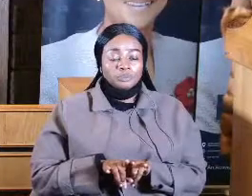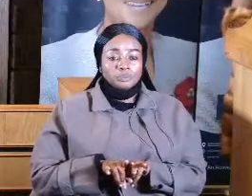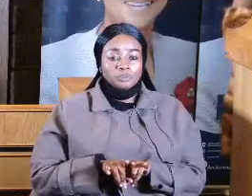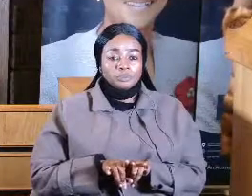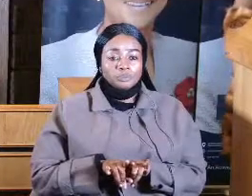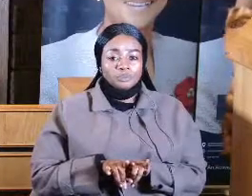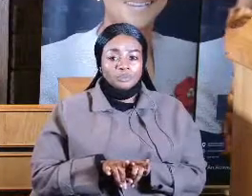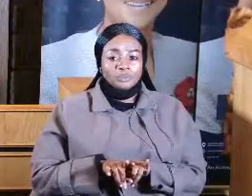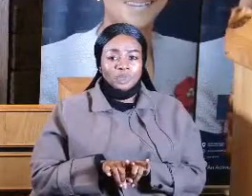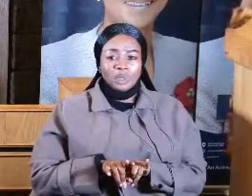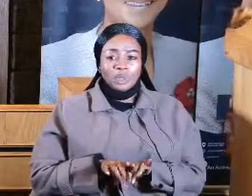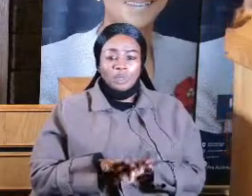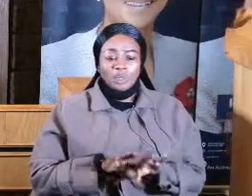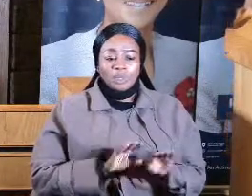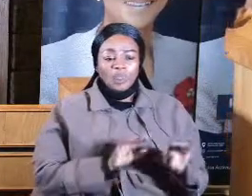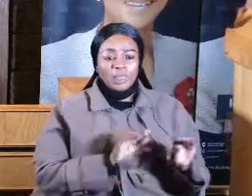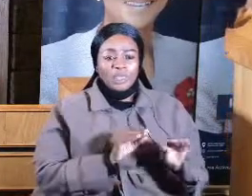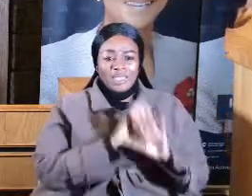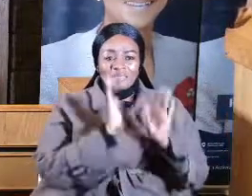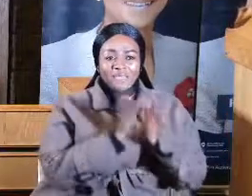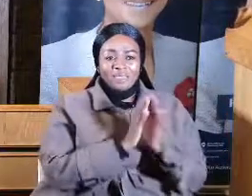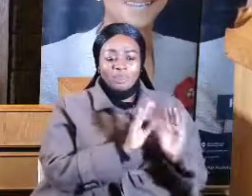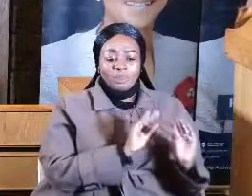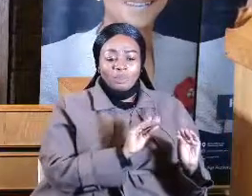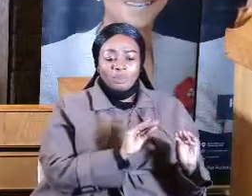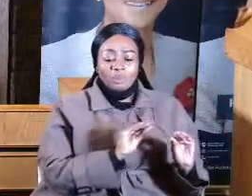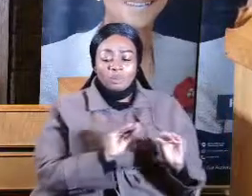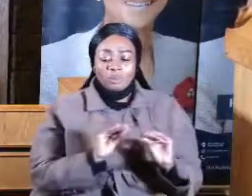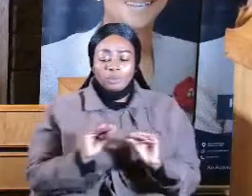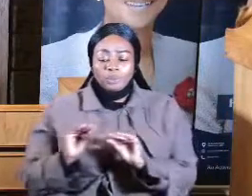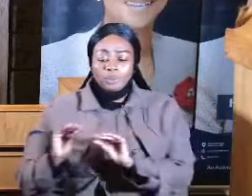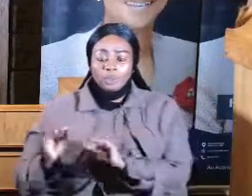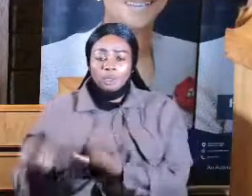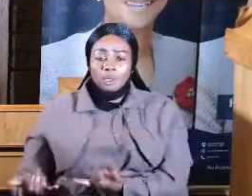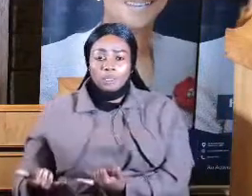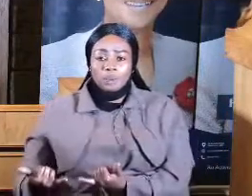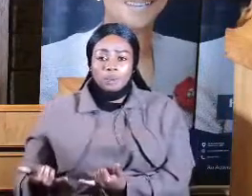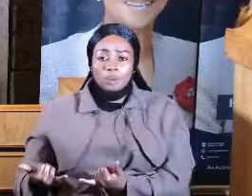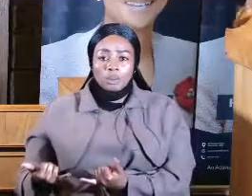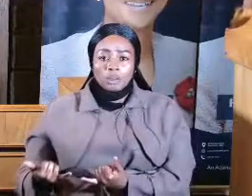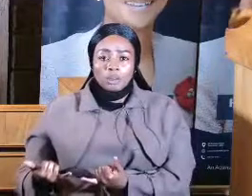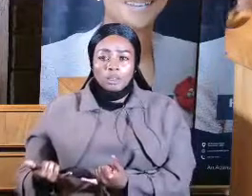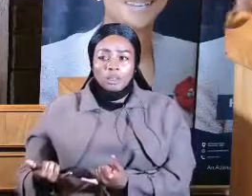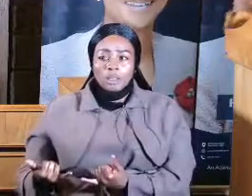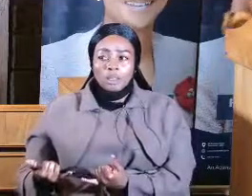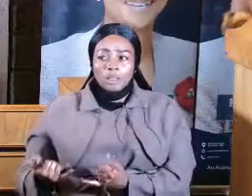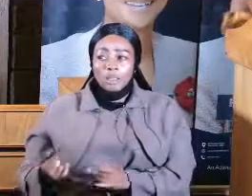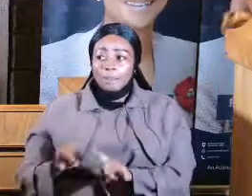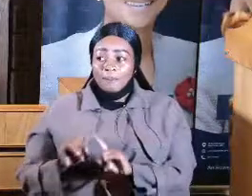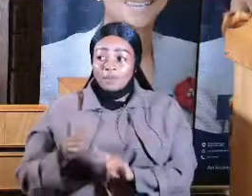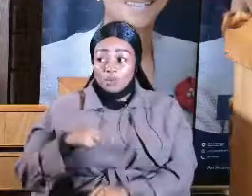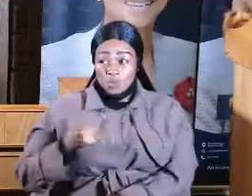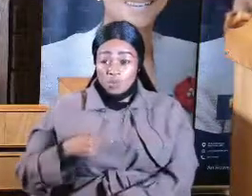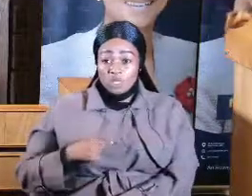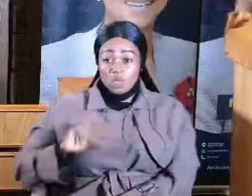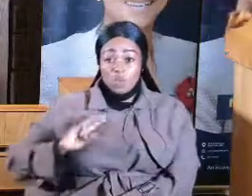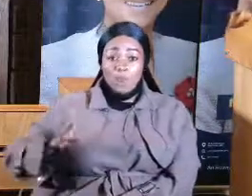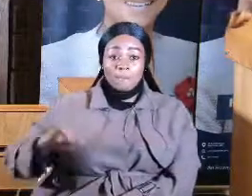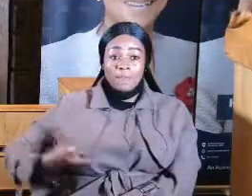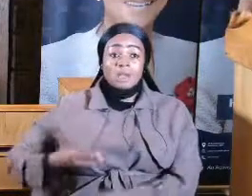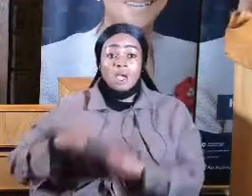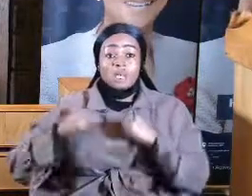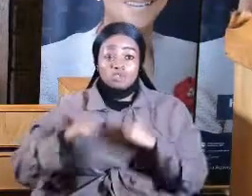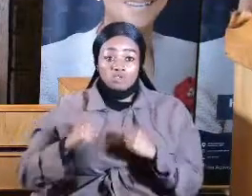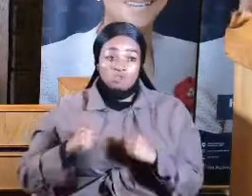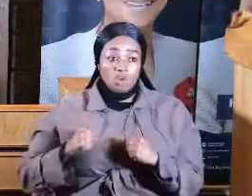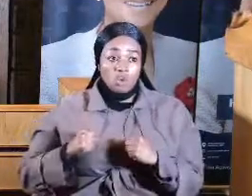to delay all this. But the heroes that you are, women, and the leaders